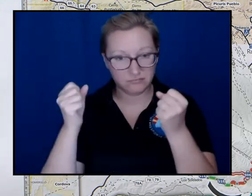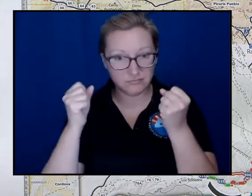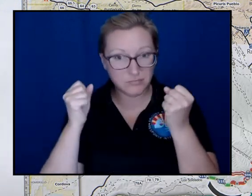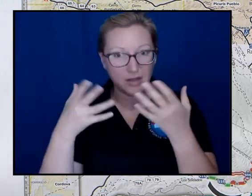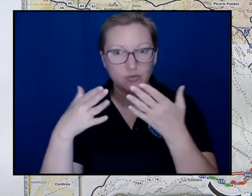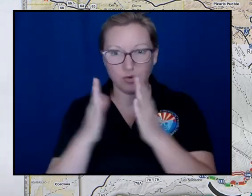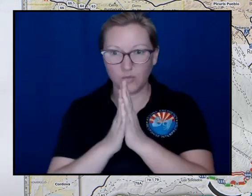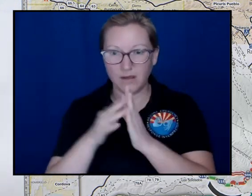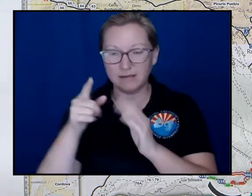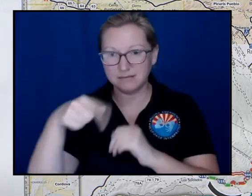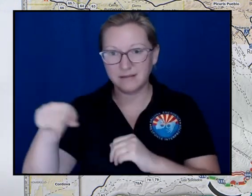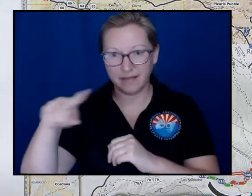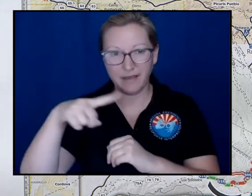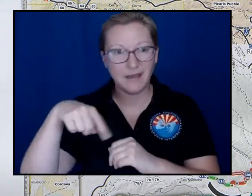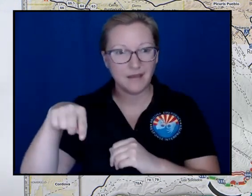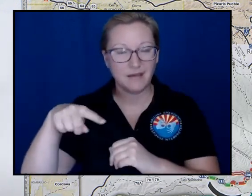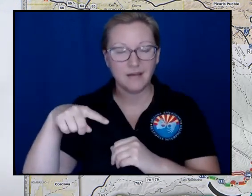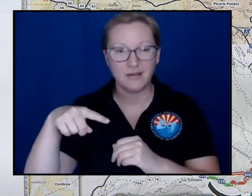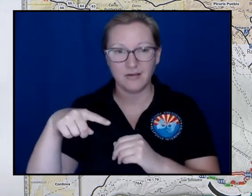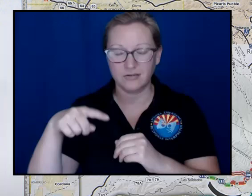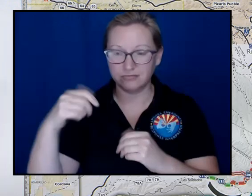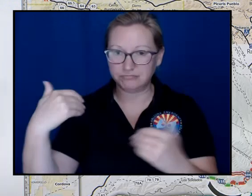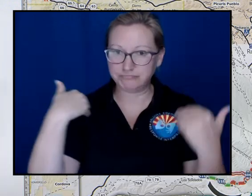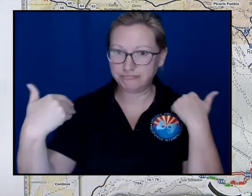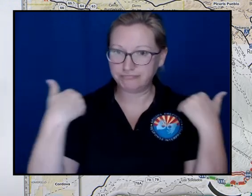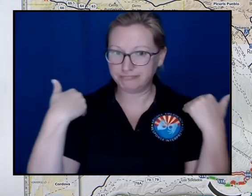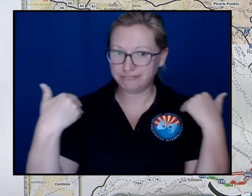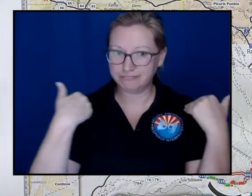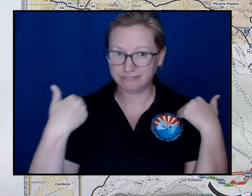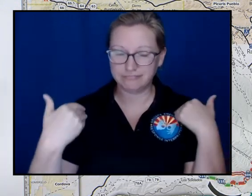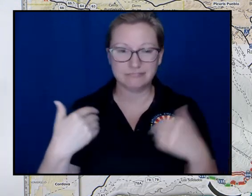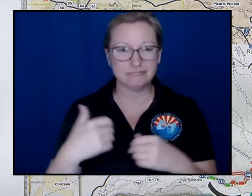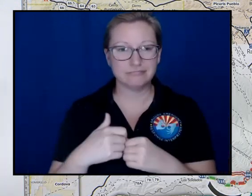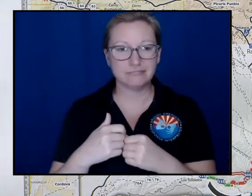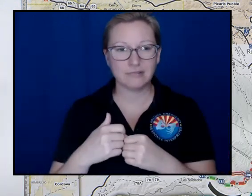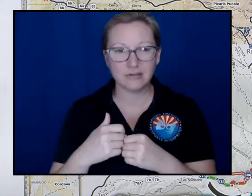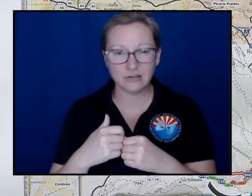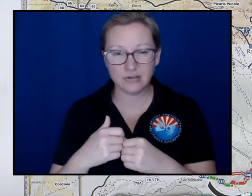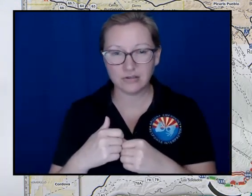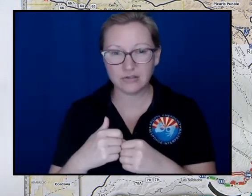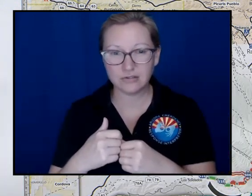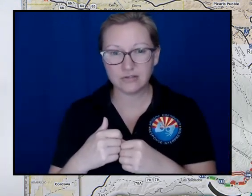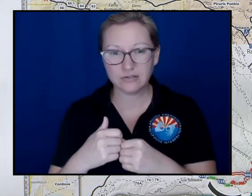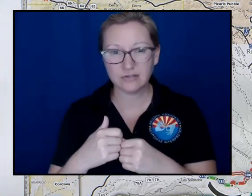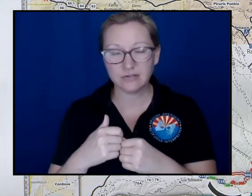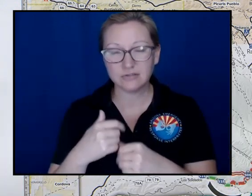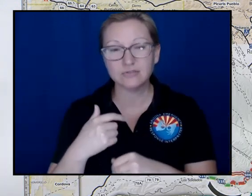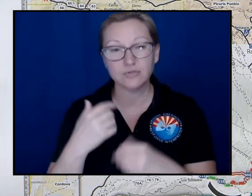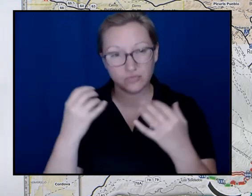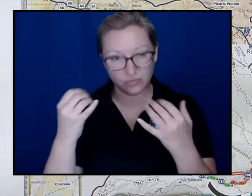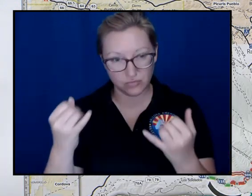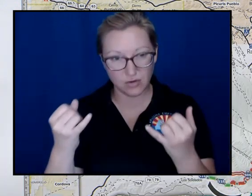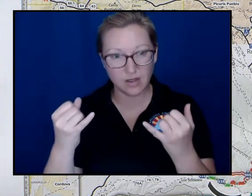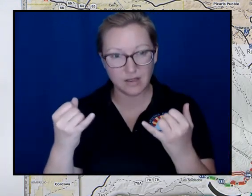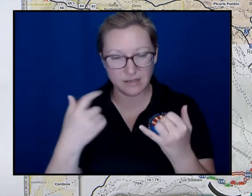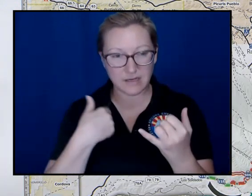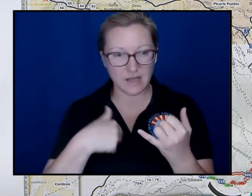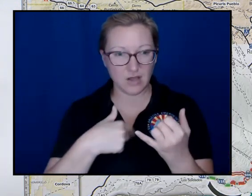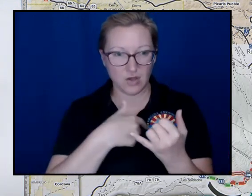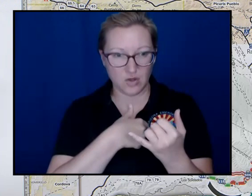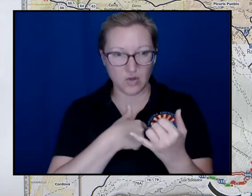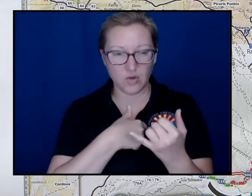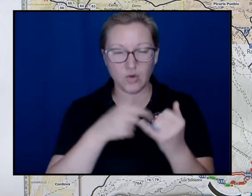as we're trying to close up some or repair a lot of these lines, we're primarily focused on some of the public